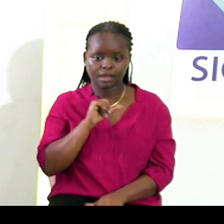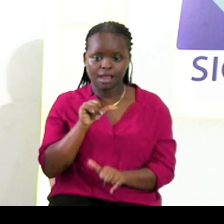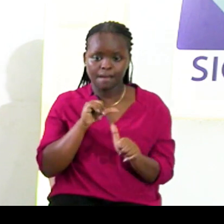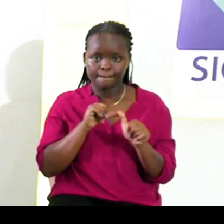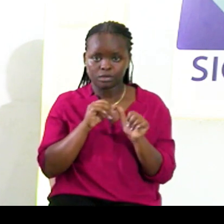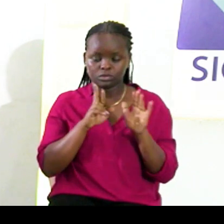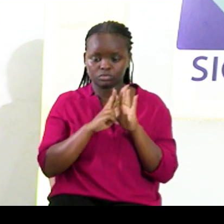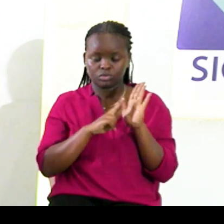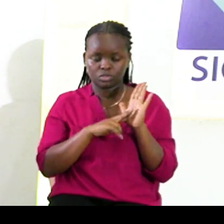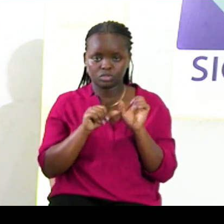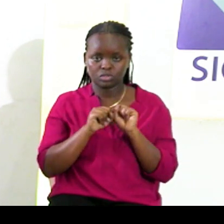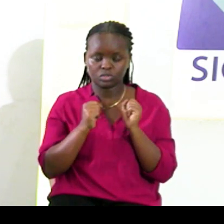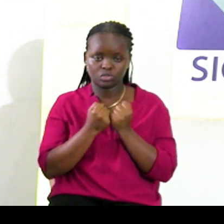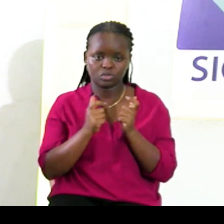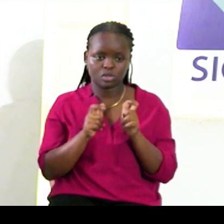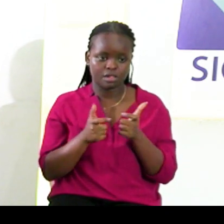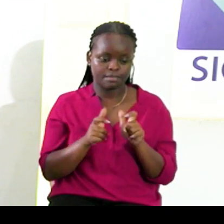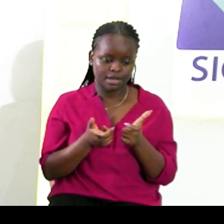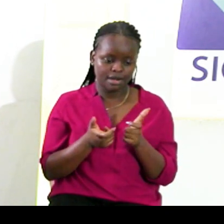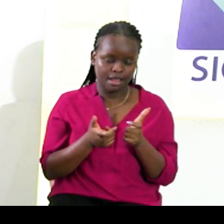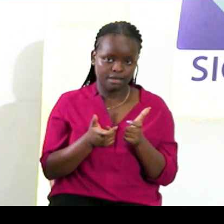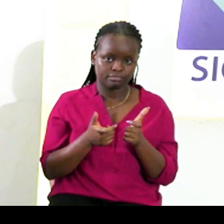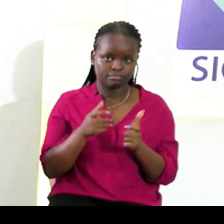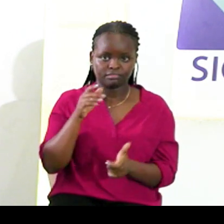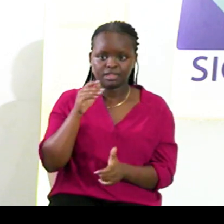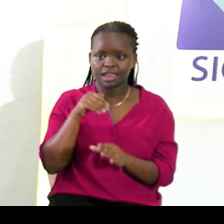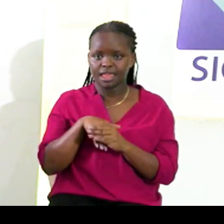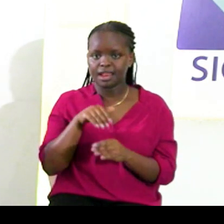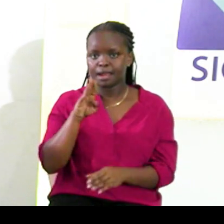social media in branding